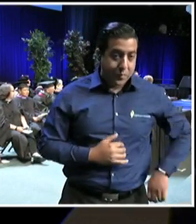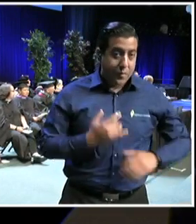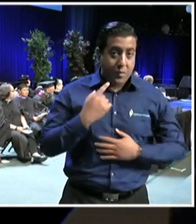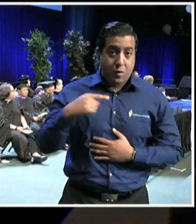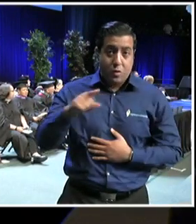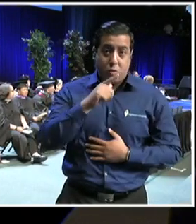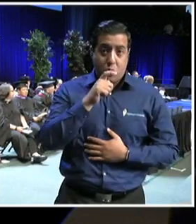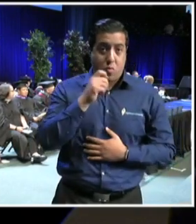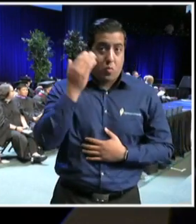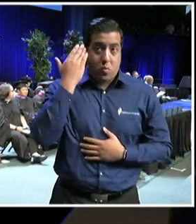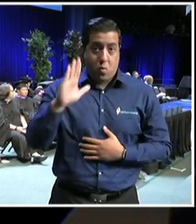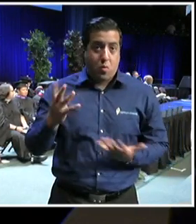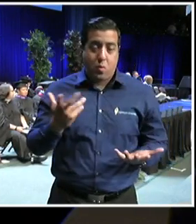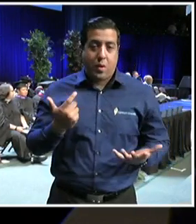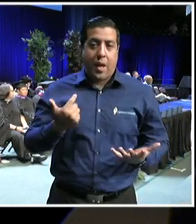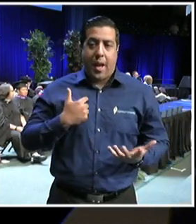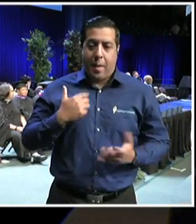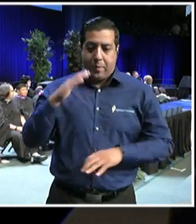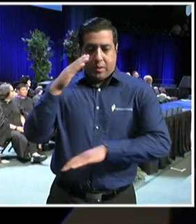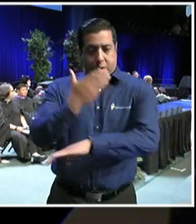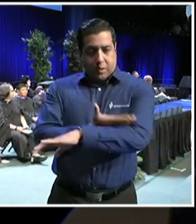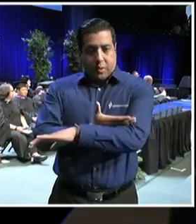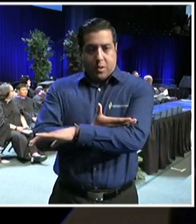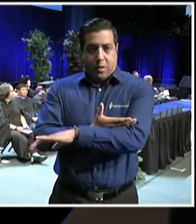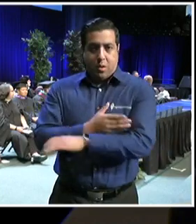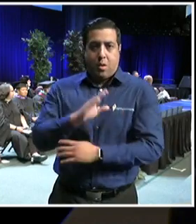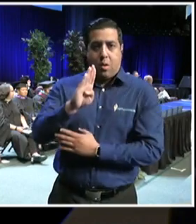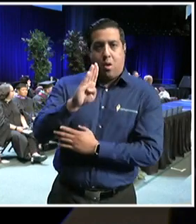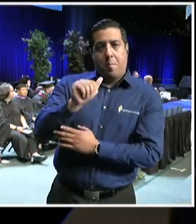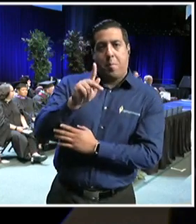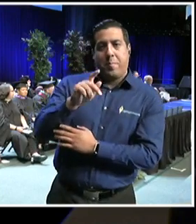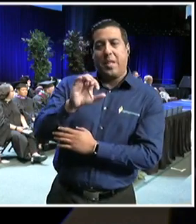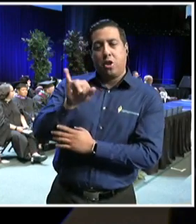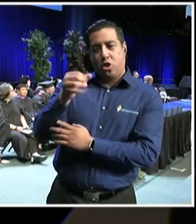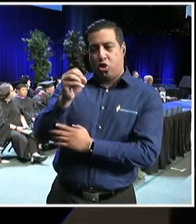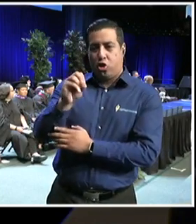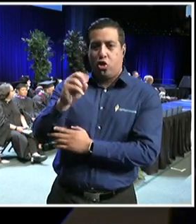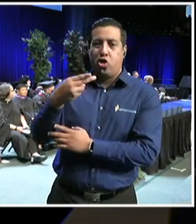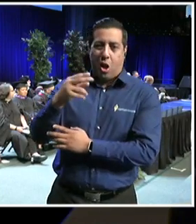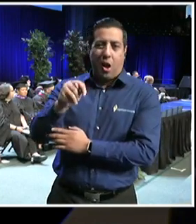For those of you who don't know, I am the son of Bermika Johnson.